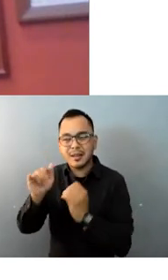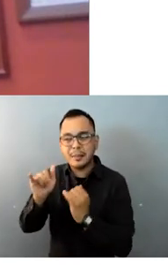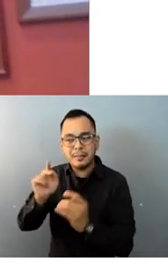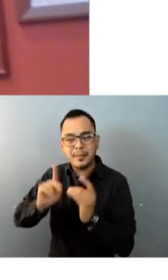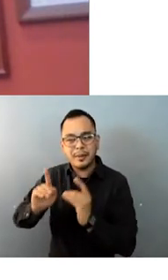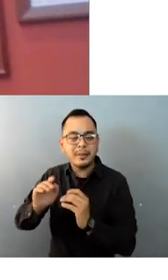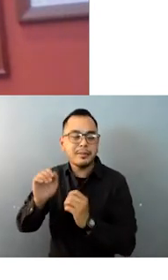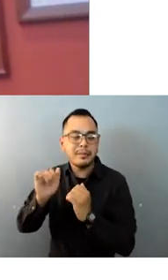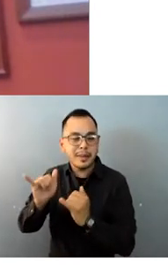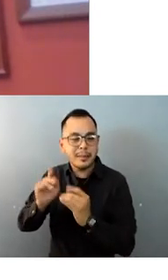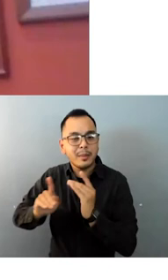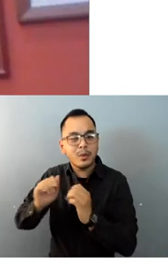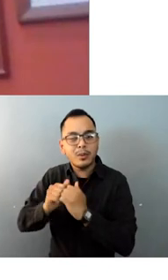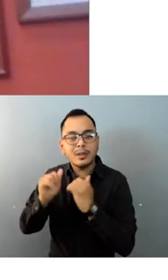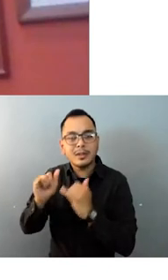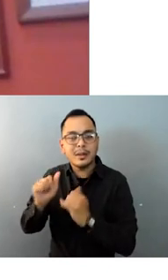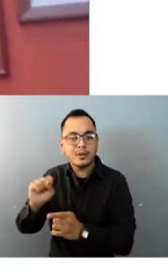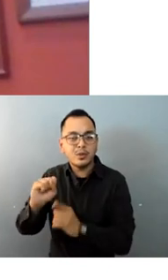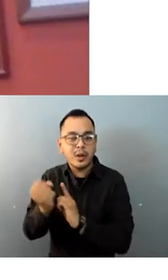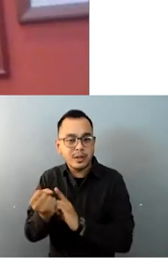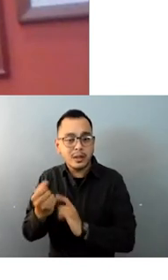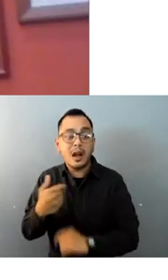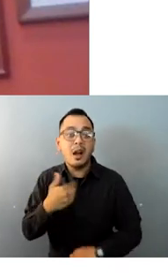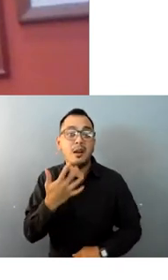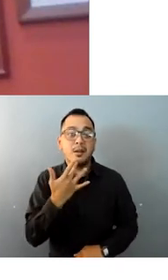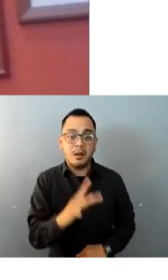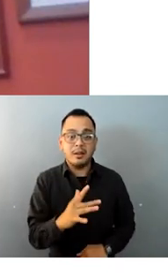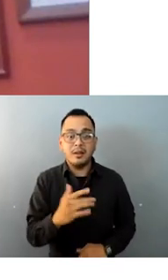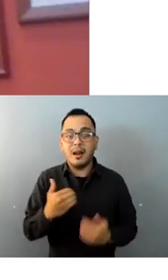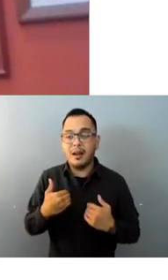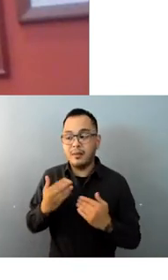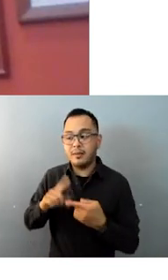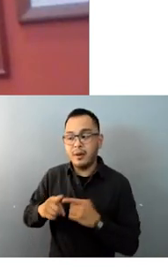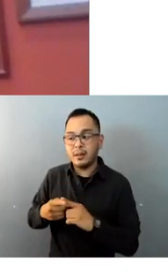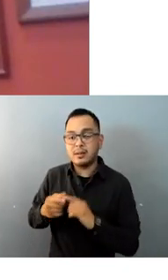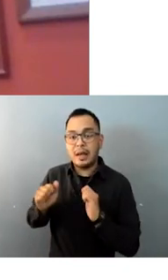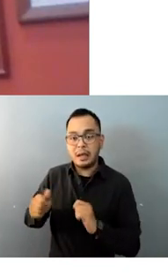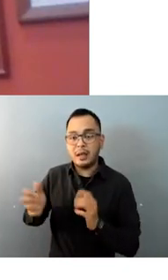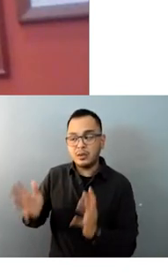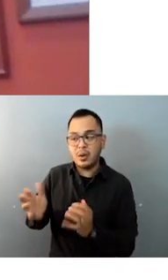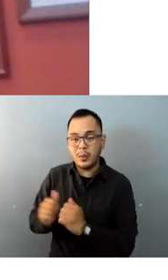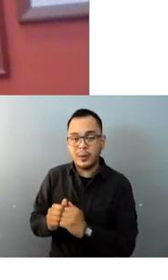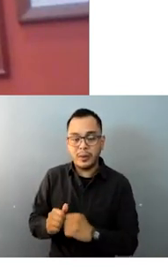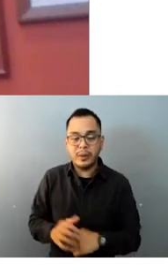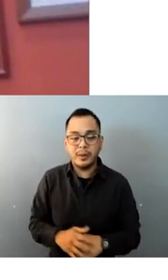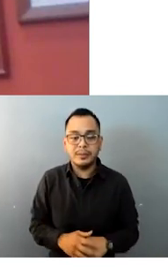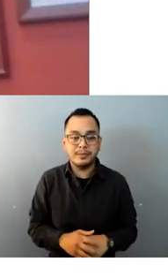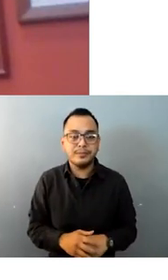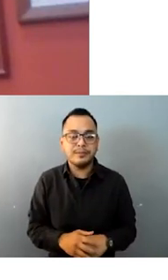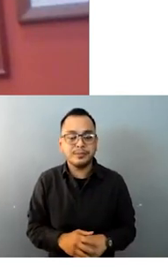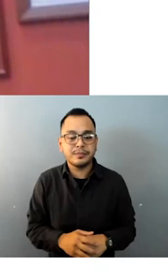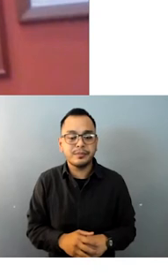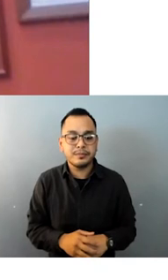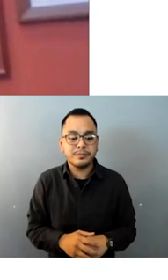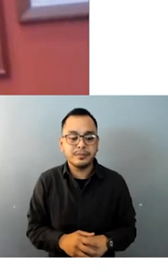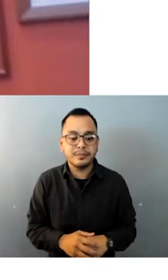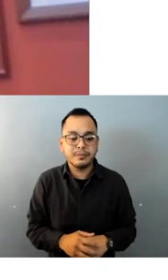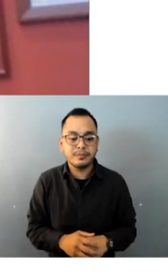fortunate that I had friends who I could speak to. But the other thing